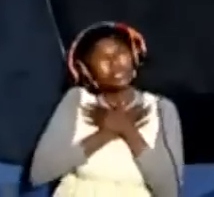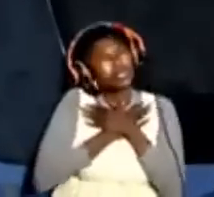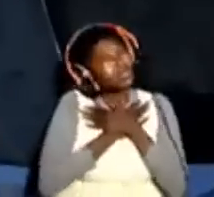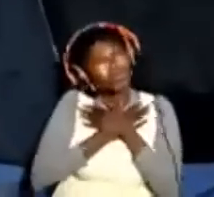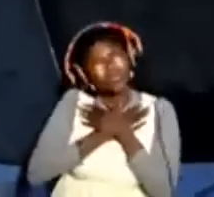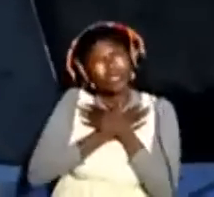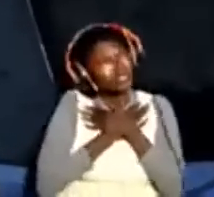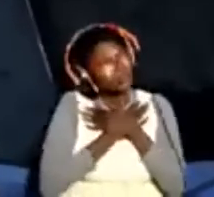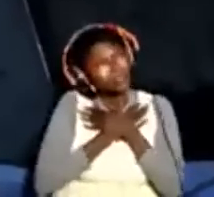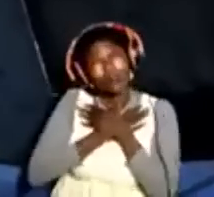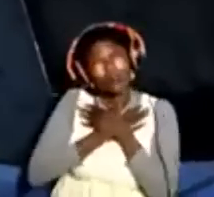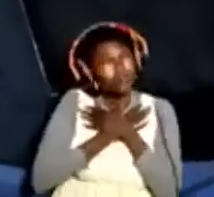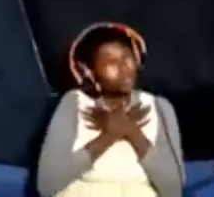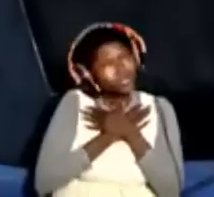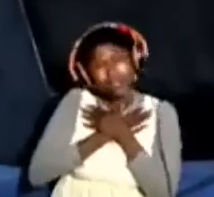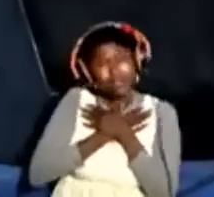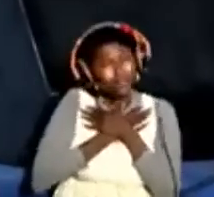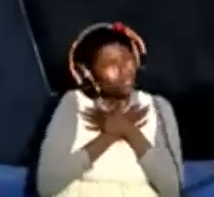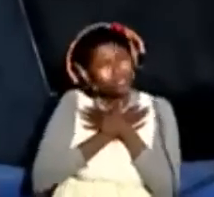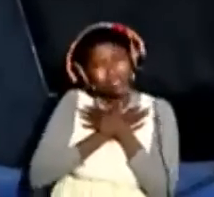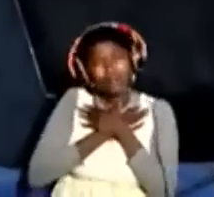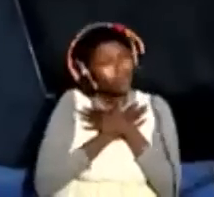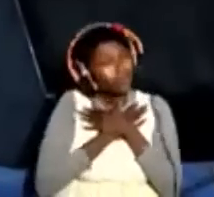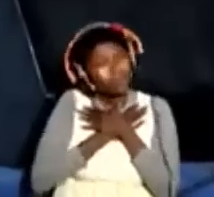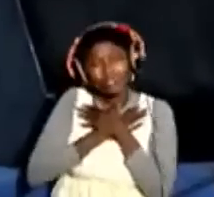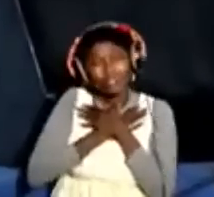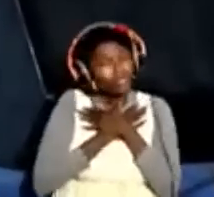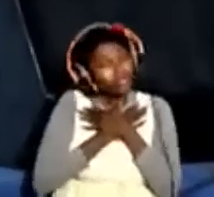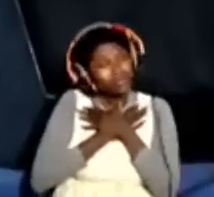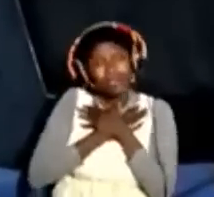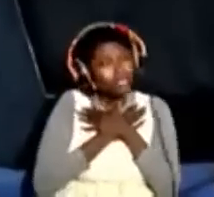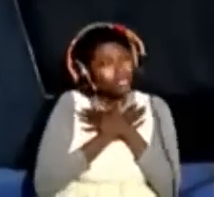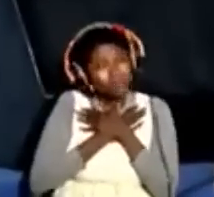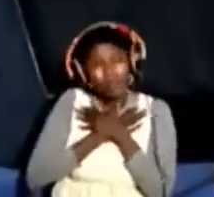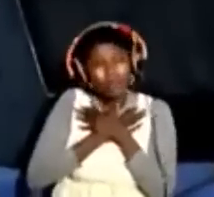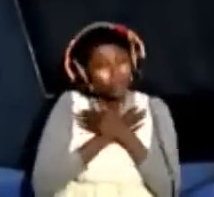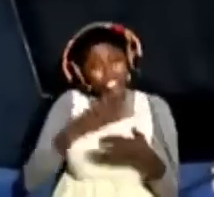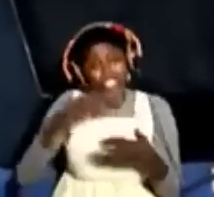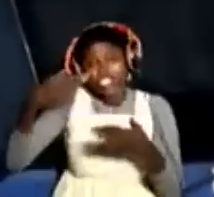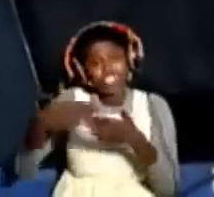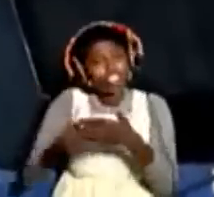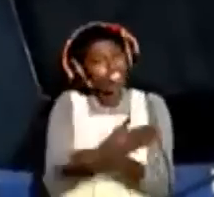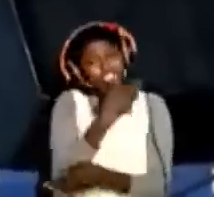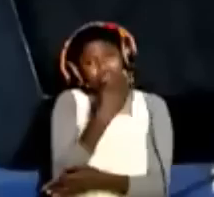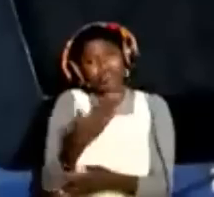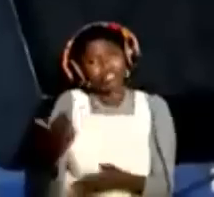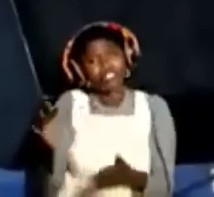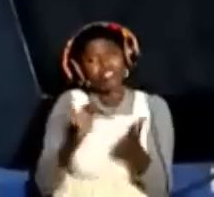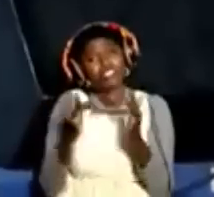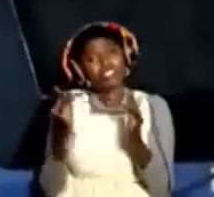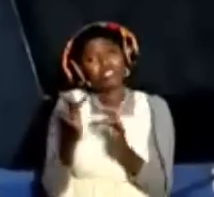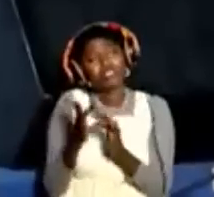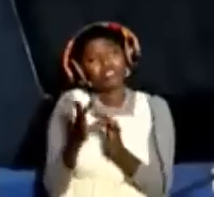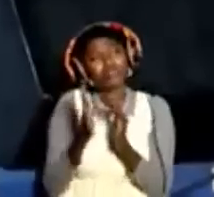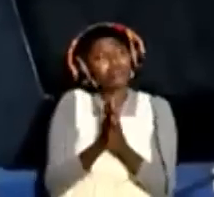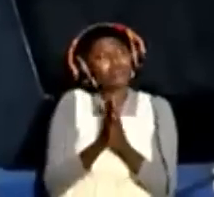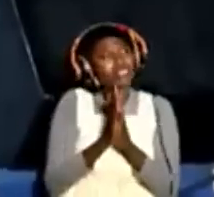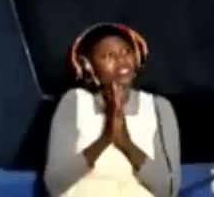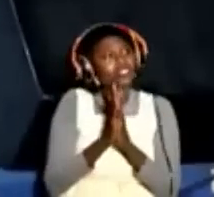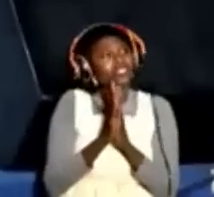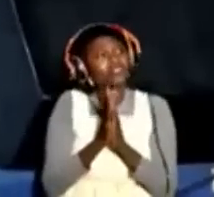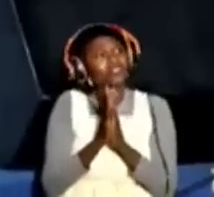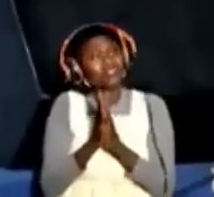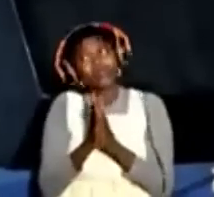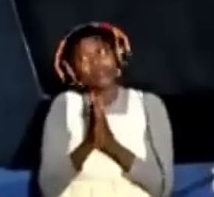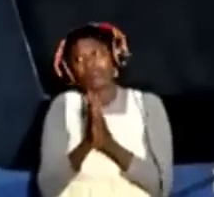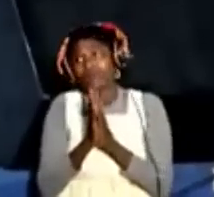Let's face God tonight and say, oh God, a new thing you must do. Thank you, my dear sister.